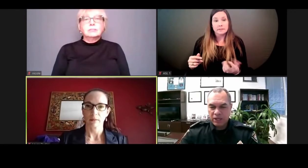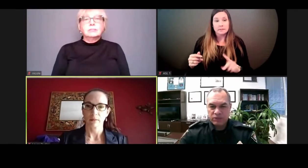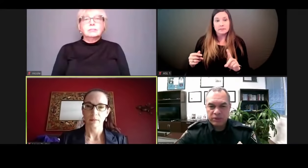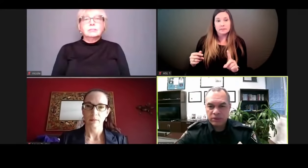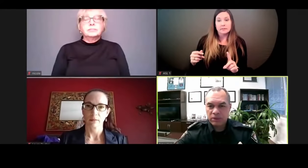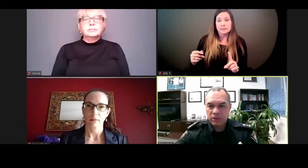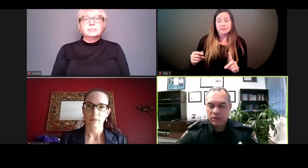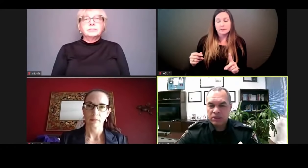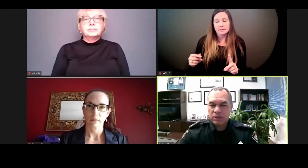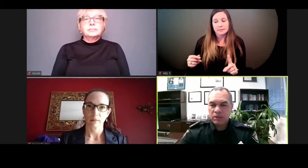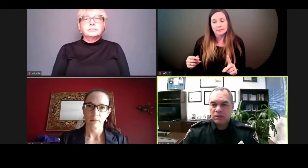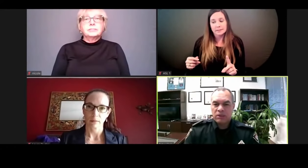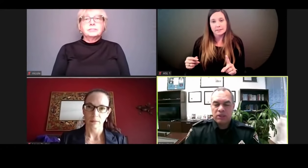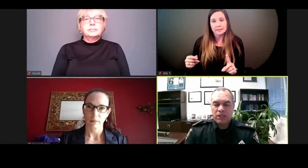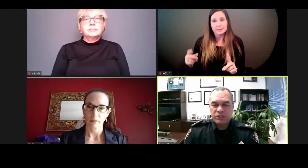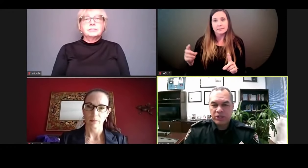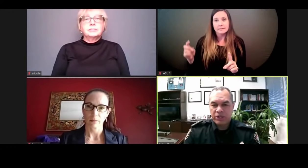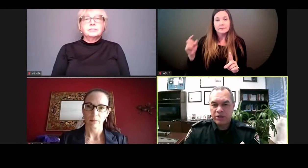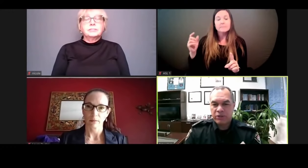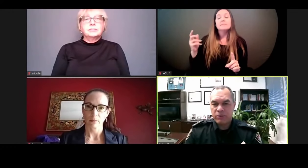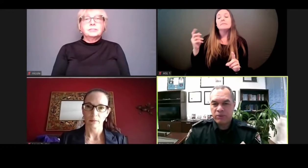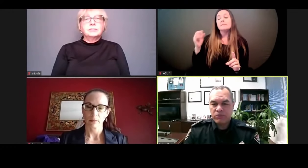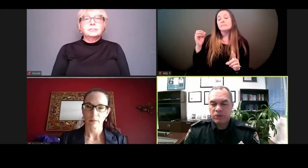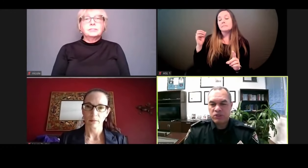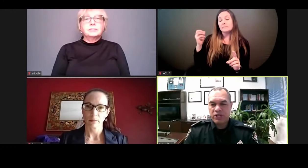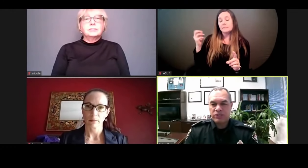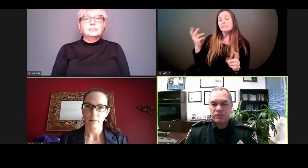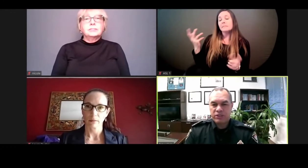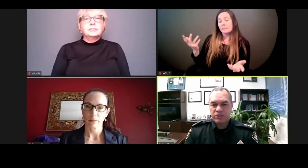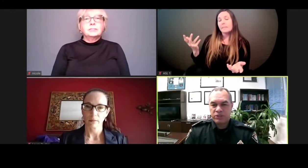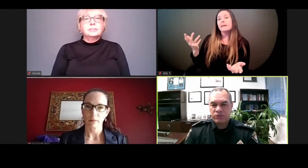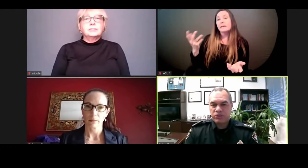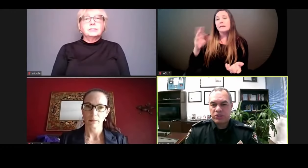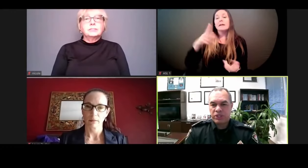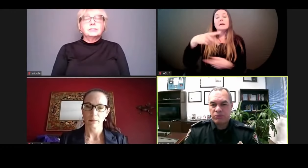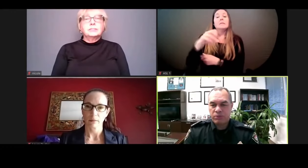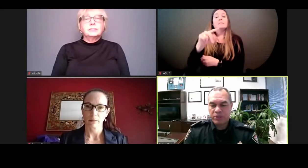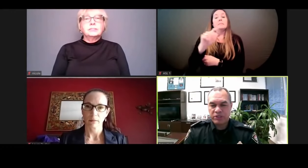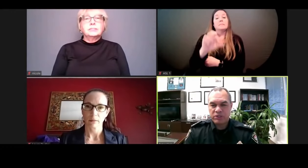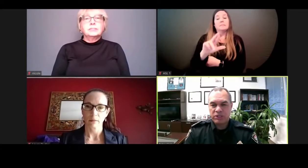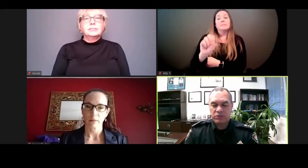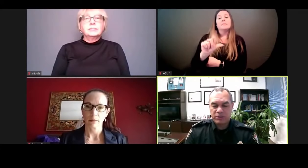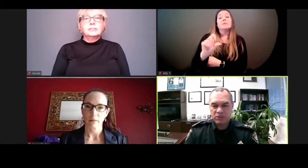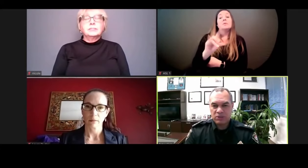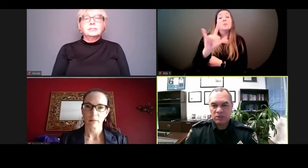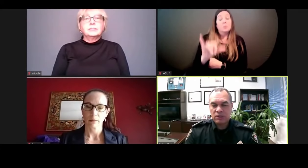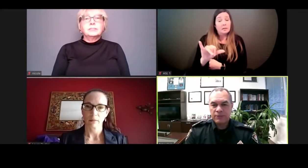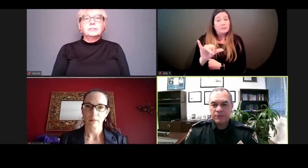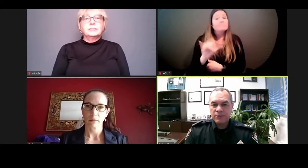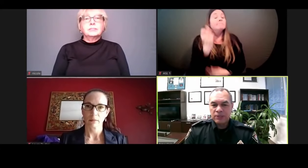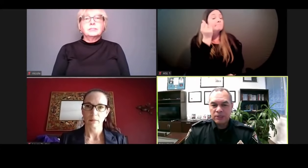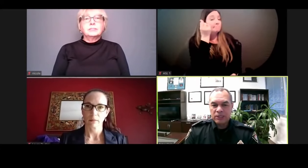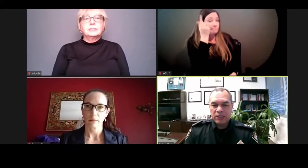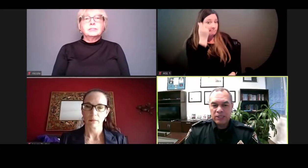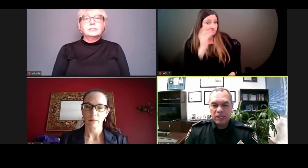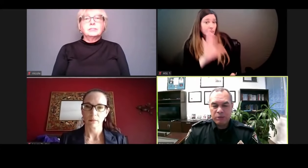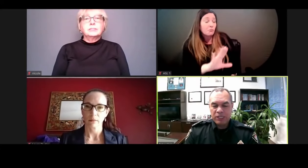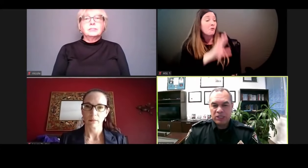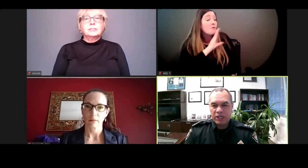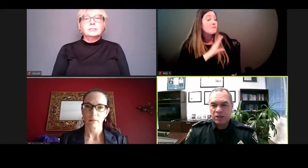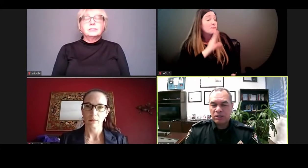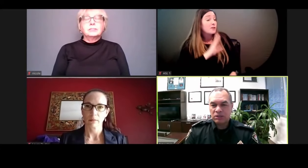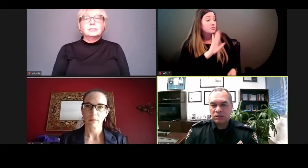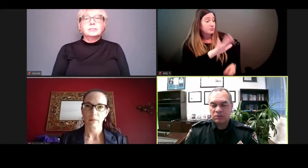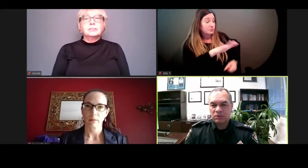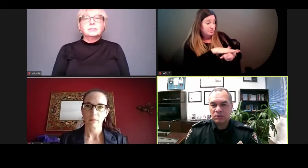Thank you, Councillor. I share your frustrations as you've shared them from your constituents. Let me be